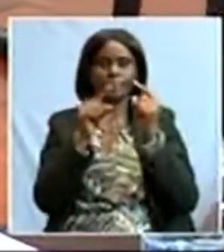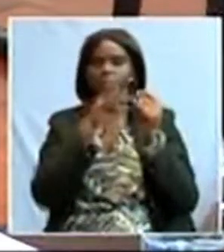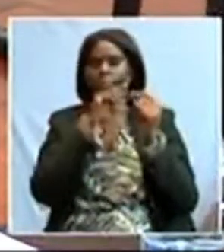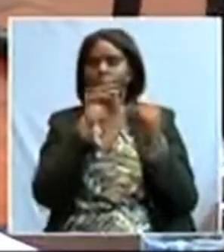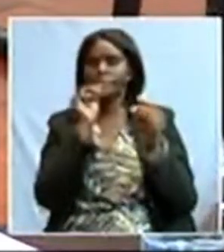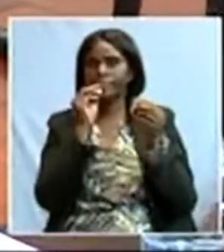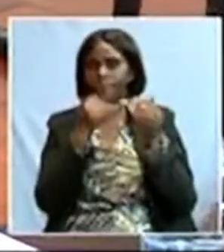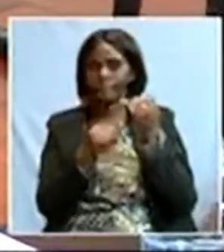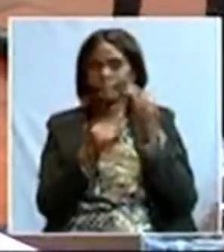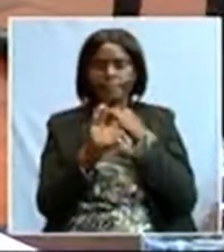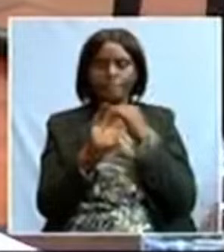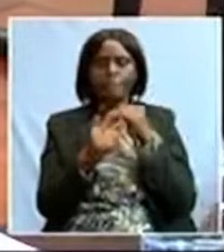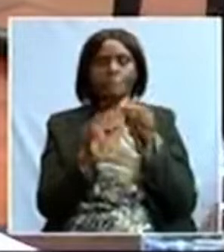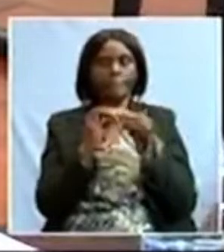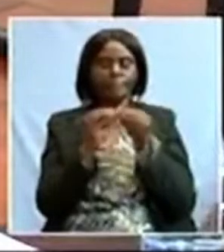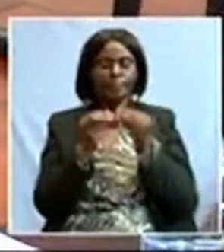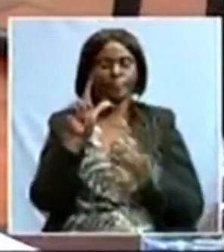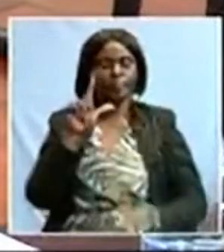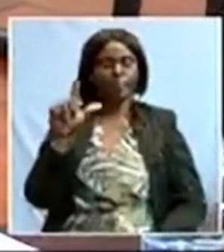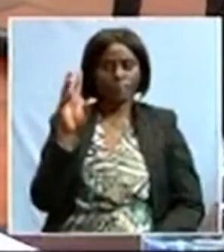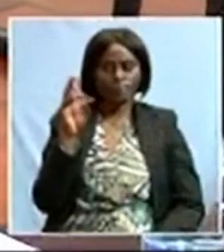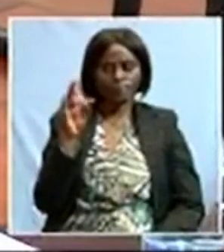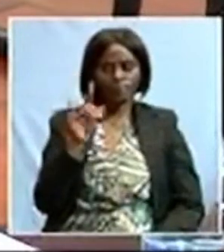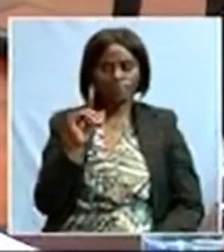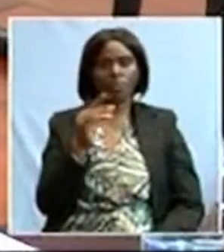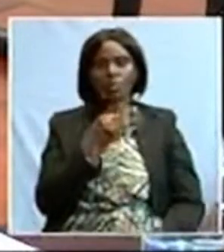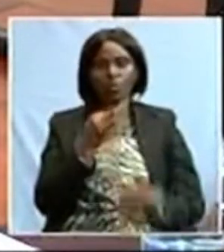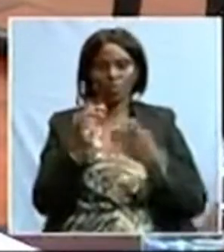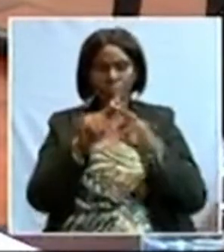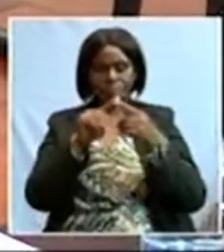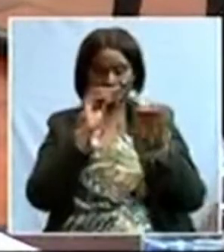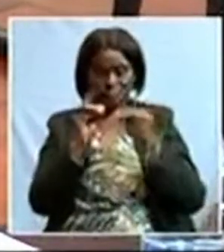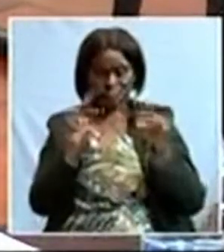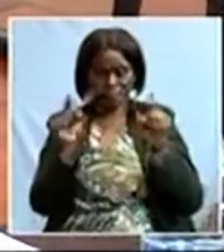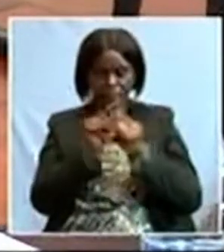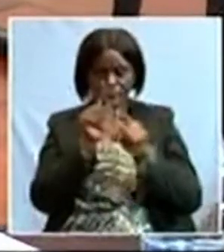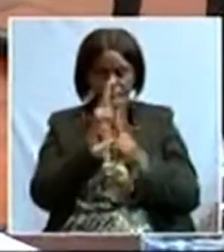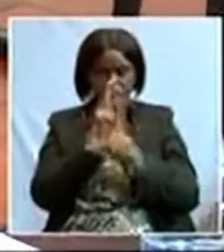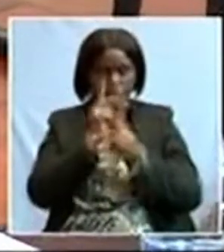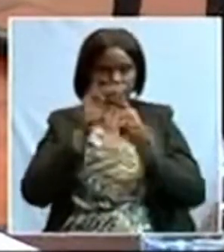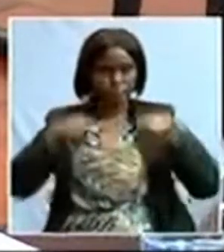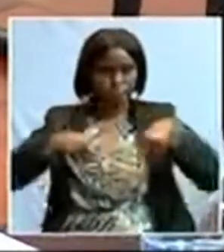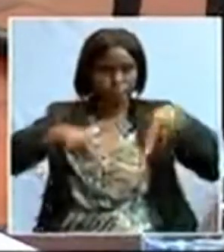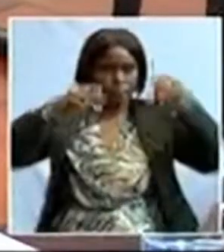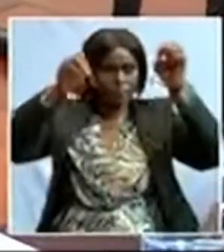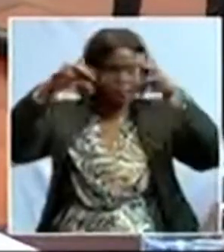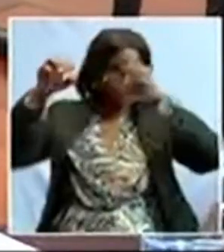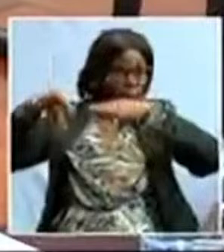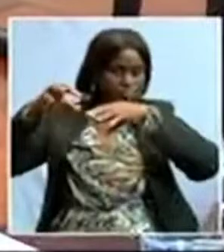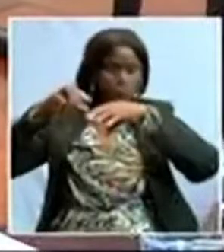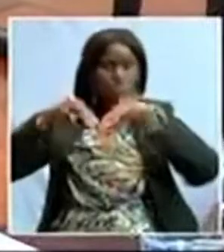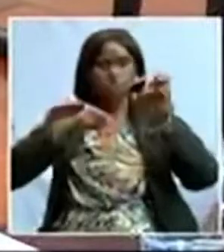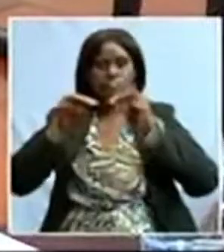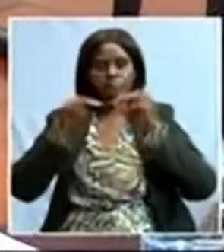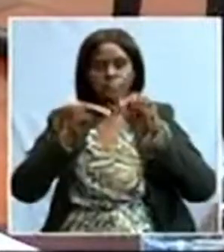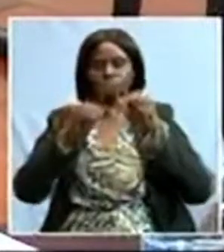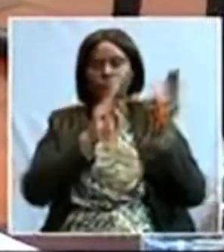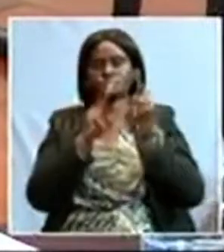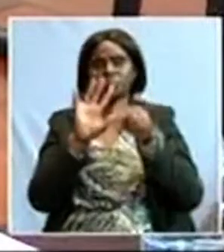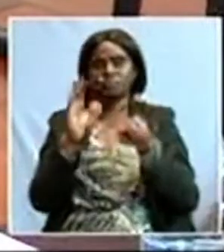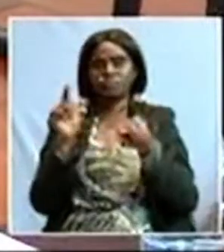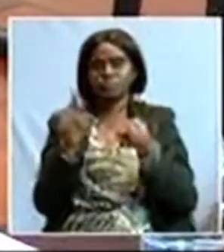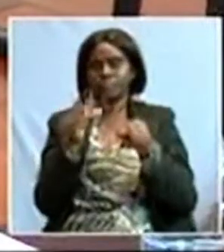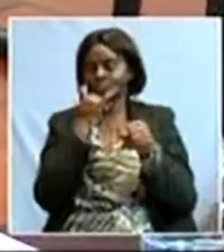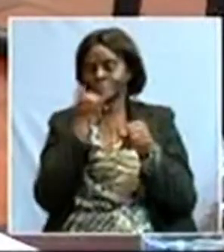done. Appendix 27. Failure to install and maintain street lights. Management response. Cause